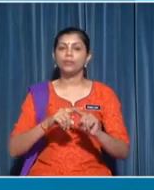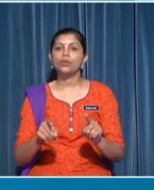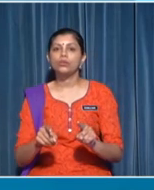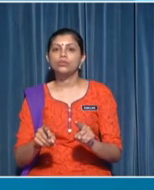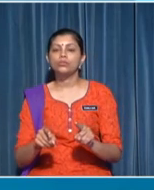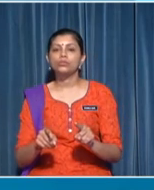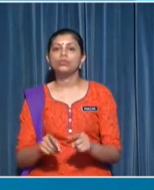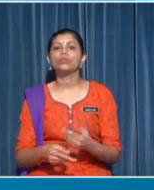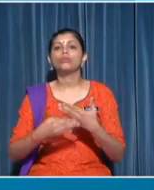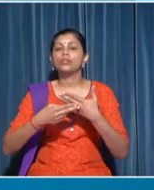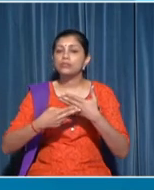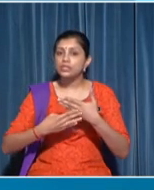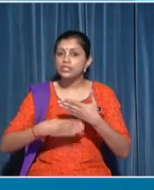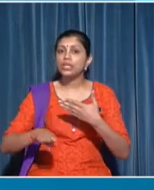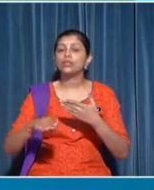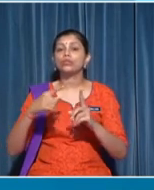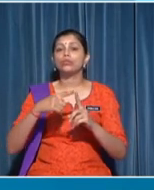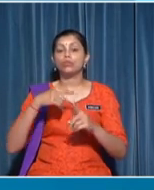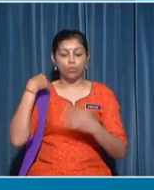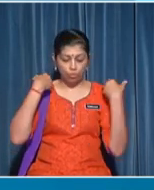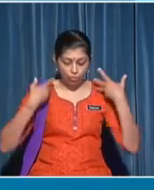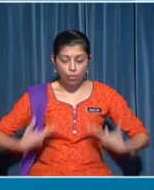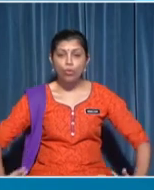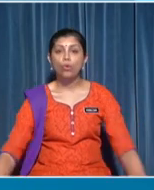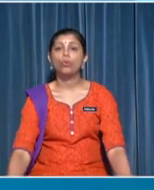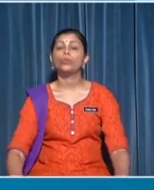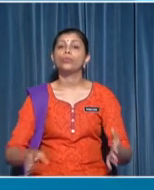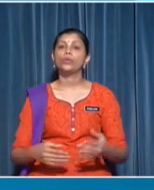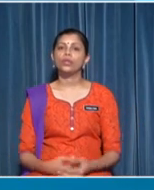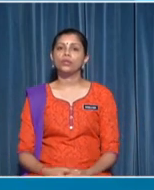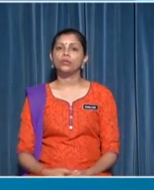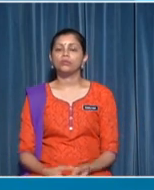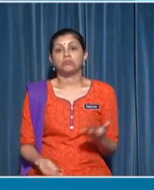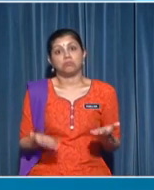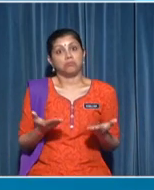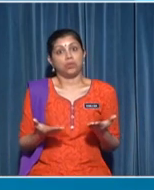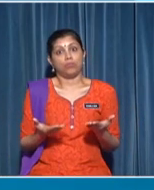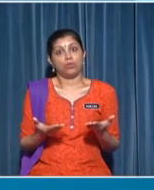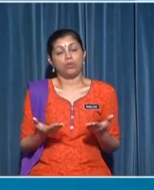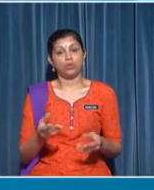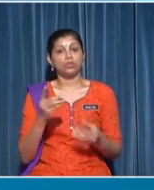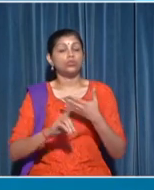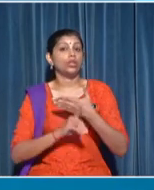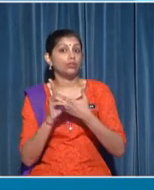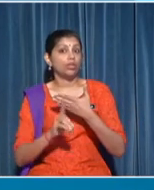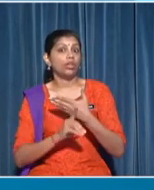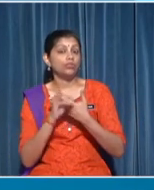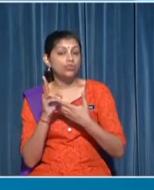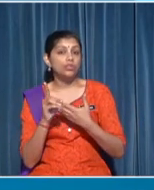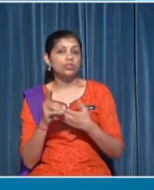being sent to your whole body or might harm your insides if they are